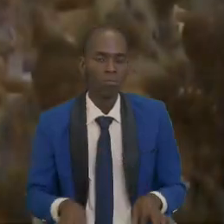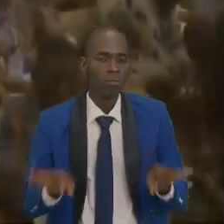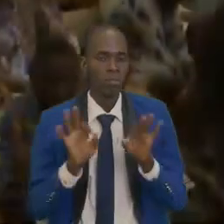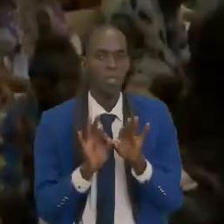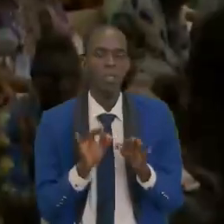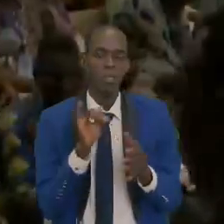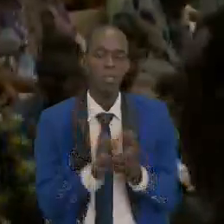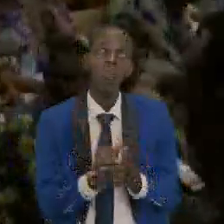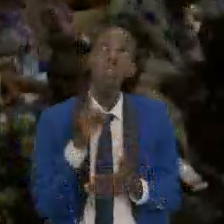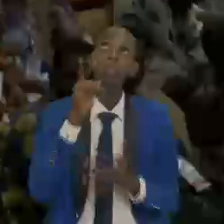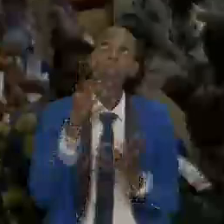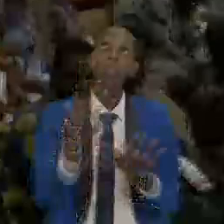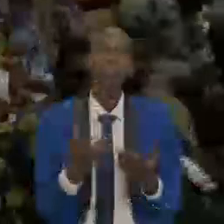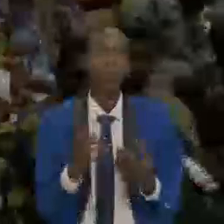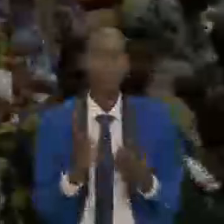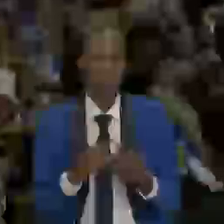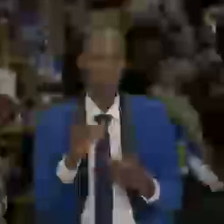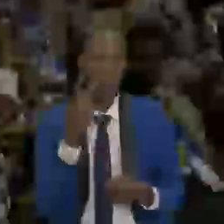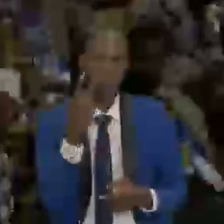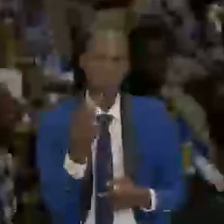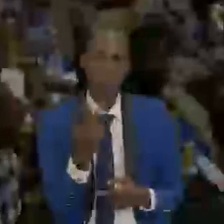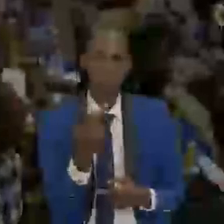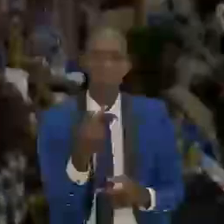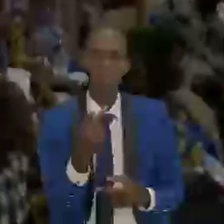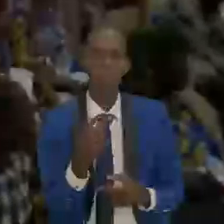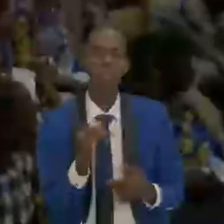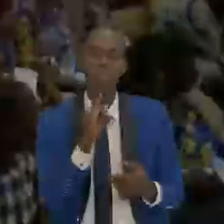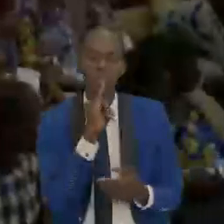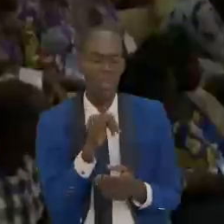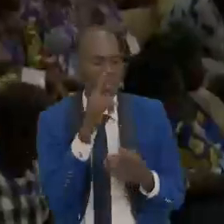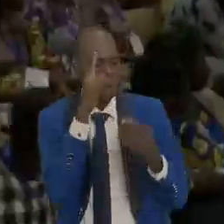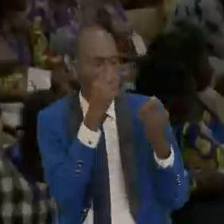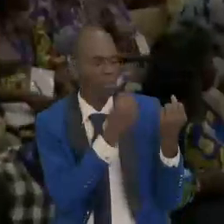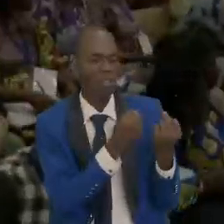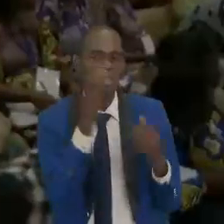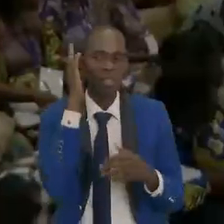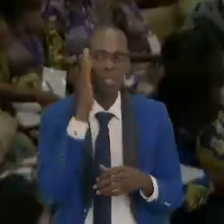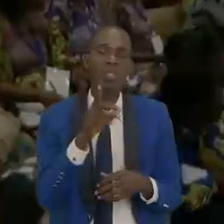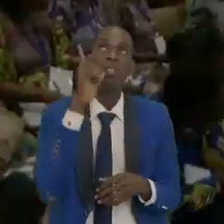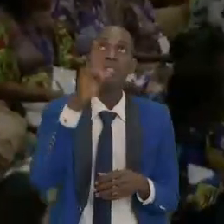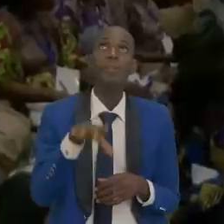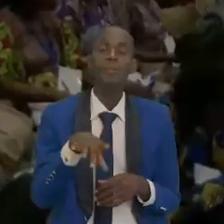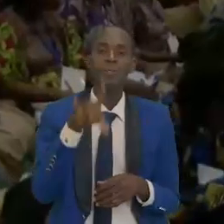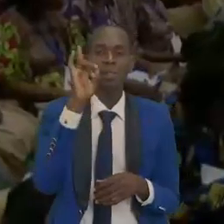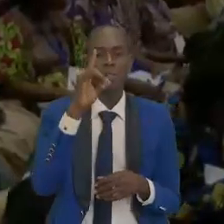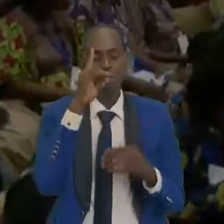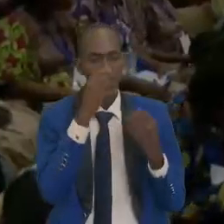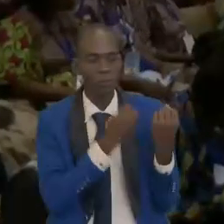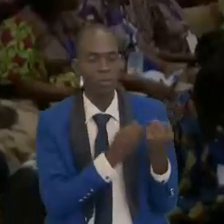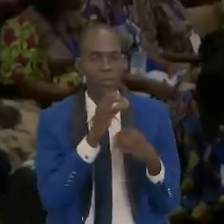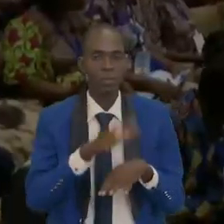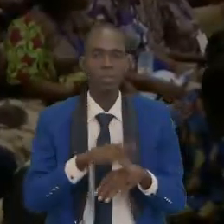he wants to fight his faith shall he find faith on the